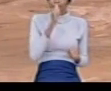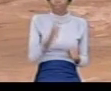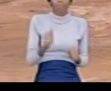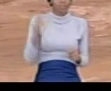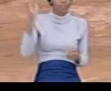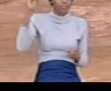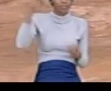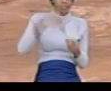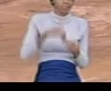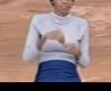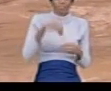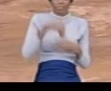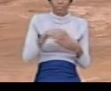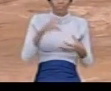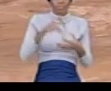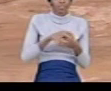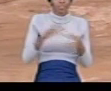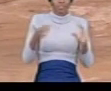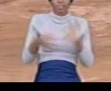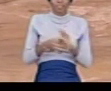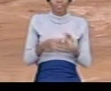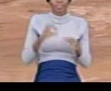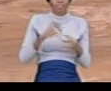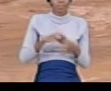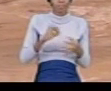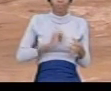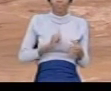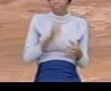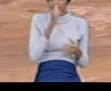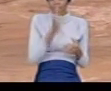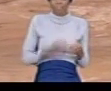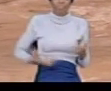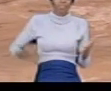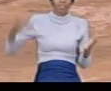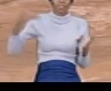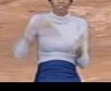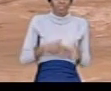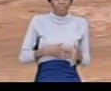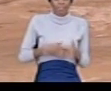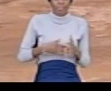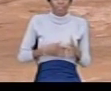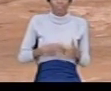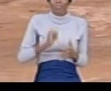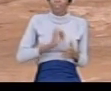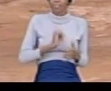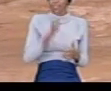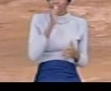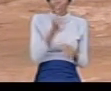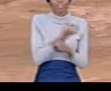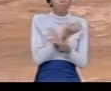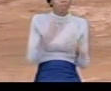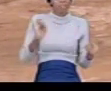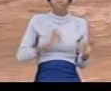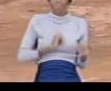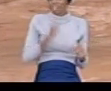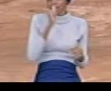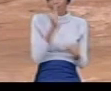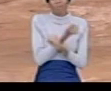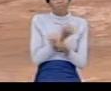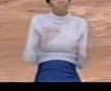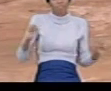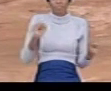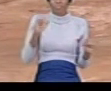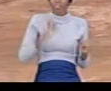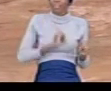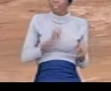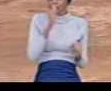no more in chains. I'm born again. I'm free. I'm saved.